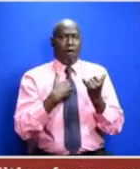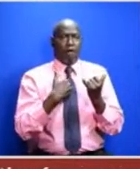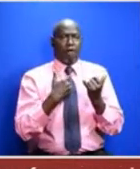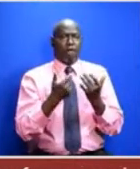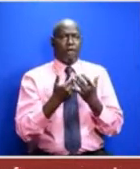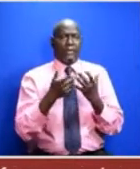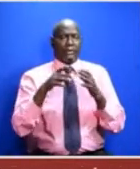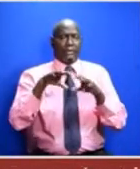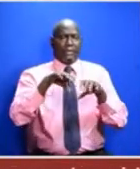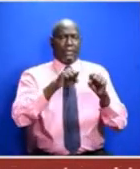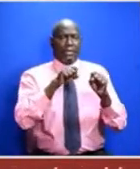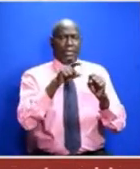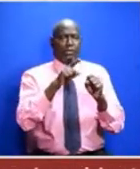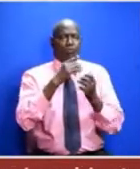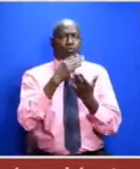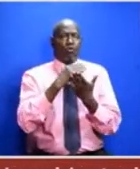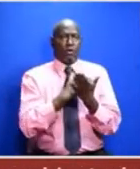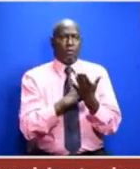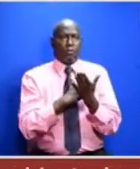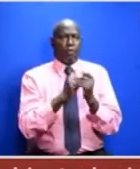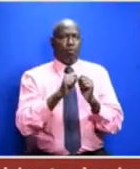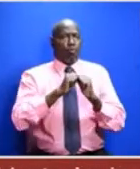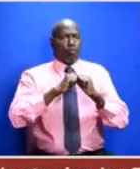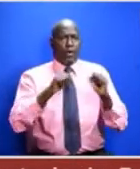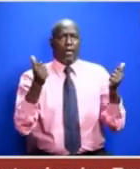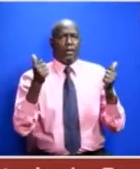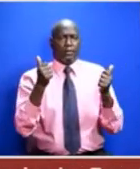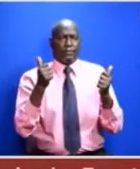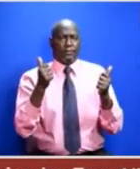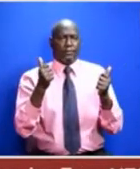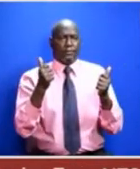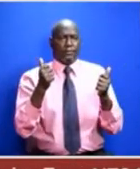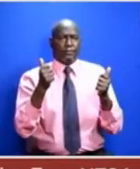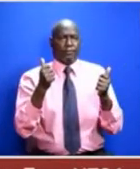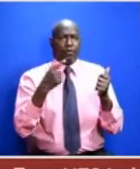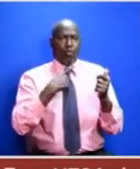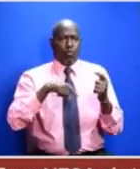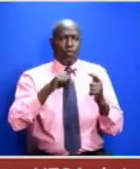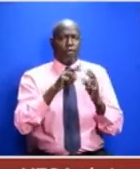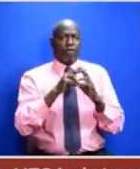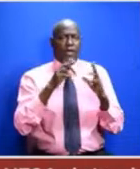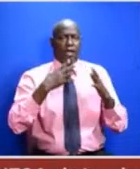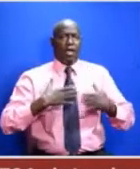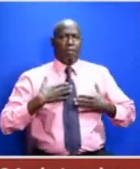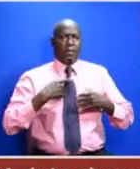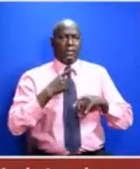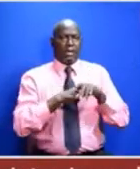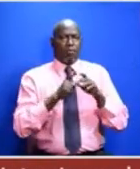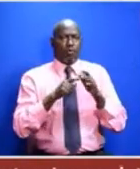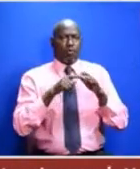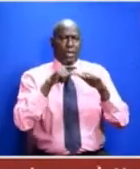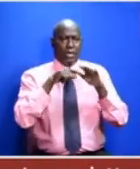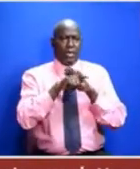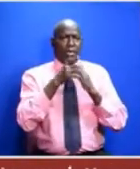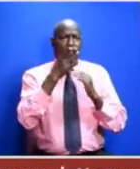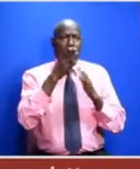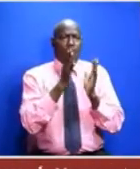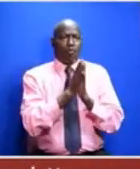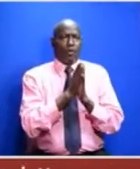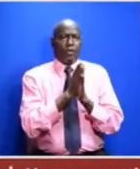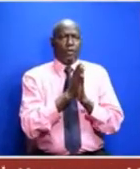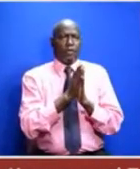taken that program very well. We were so happy when we went there with